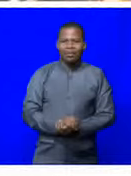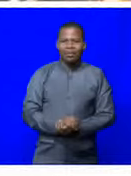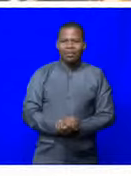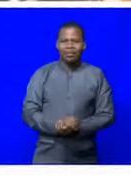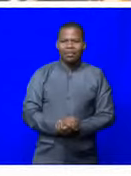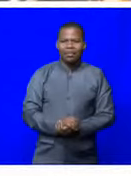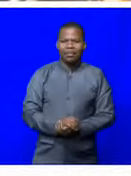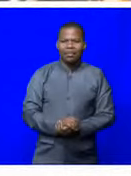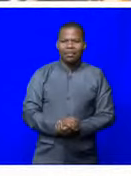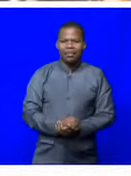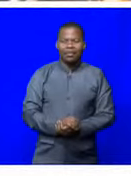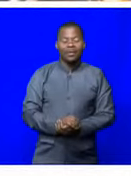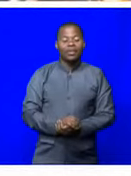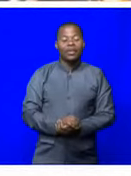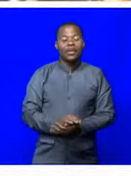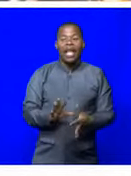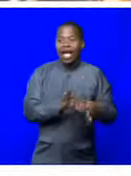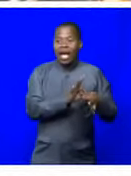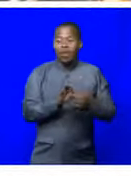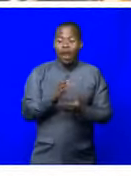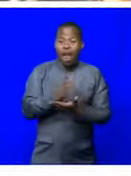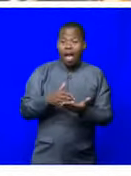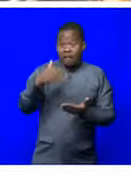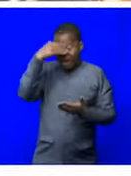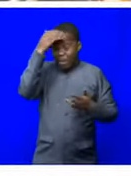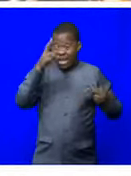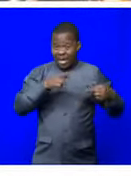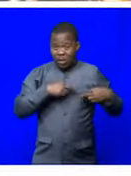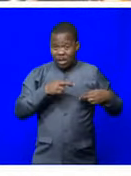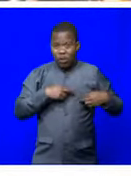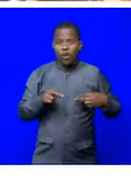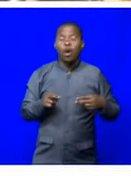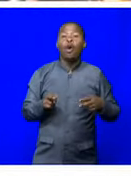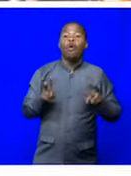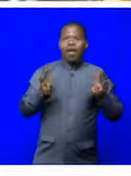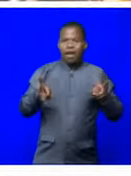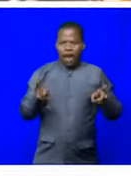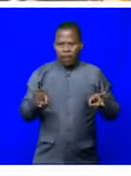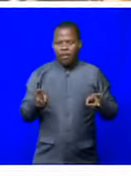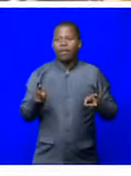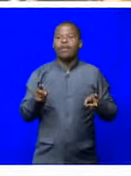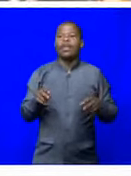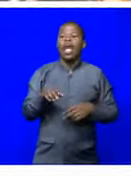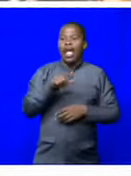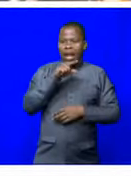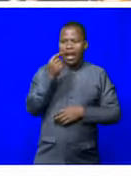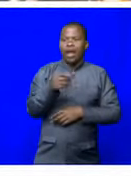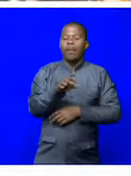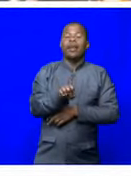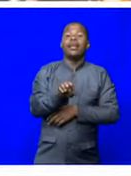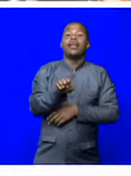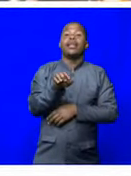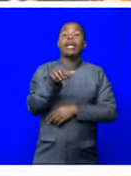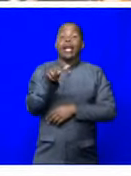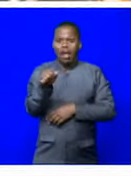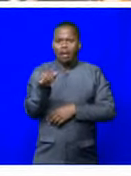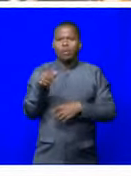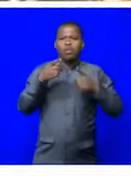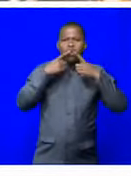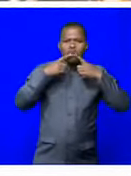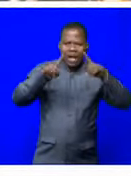Ibandla letemvelo selimemetele gcina dladla ukuthi sengumphathiwe libandla lelibuke